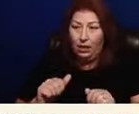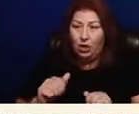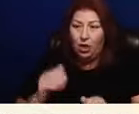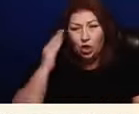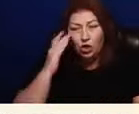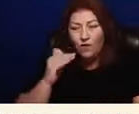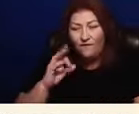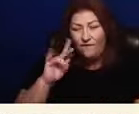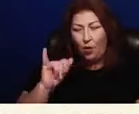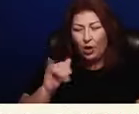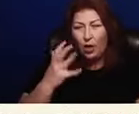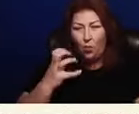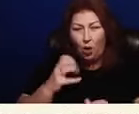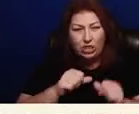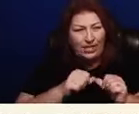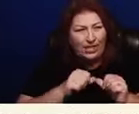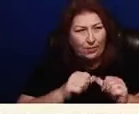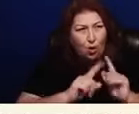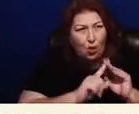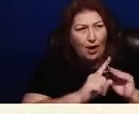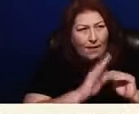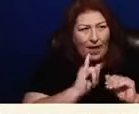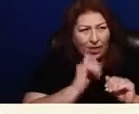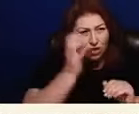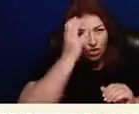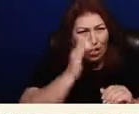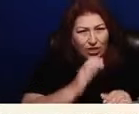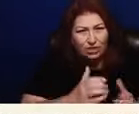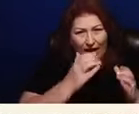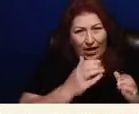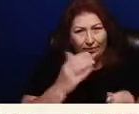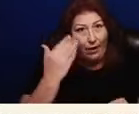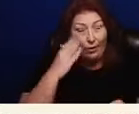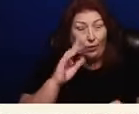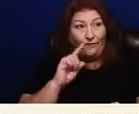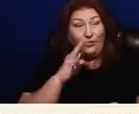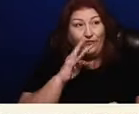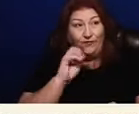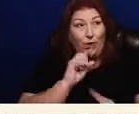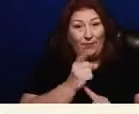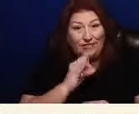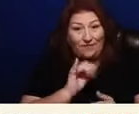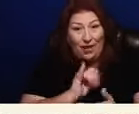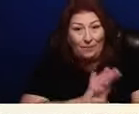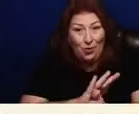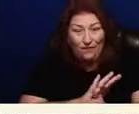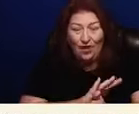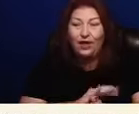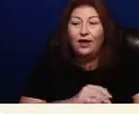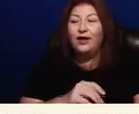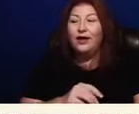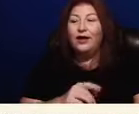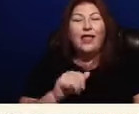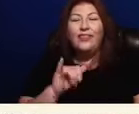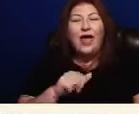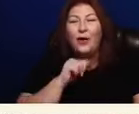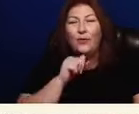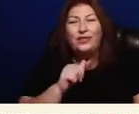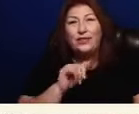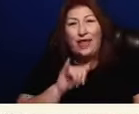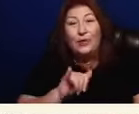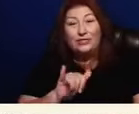wanting to run back to the trash can for like the first, I don't know, 40 minutes of the movie. That was that behavior that's like, okay,